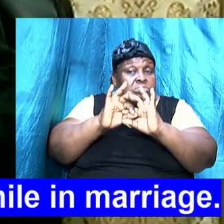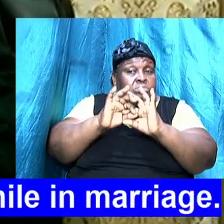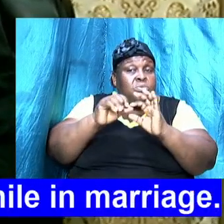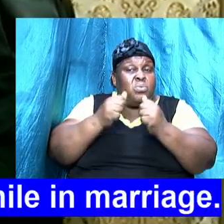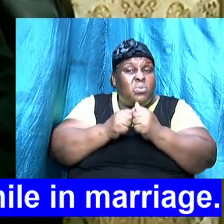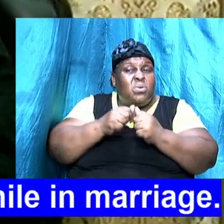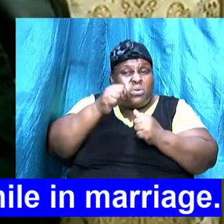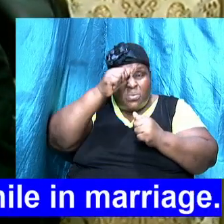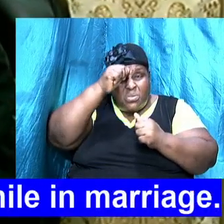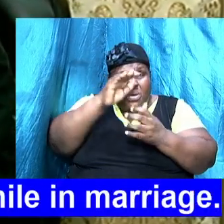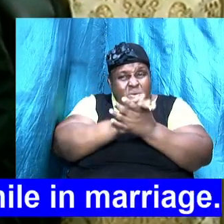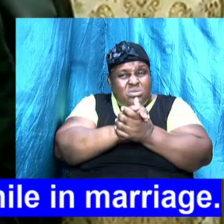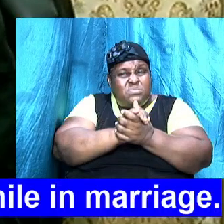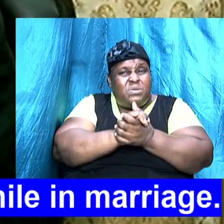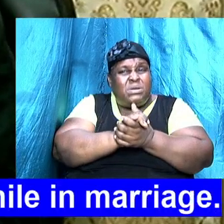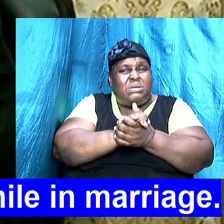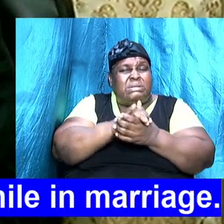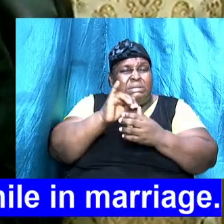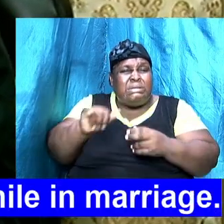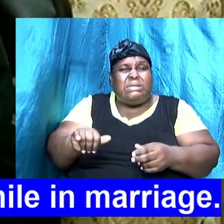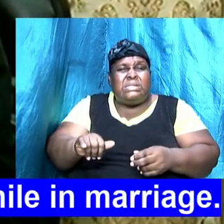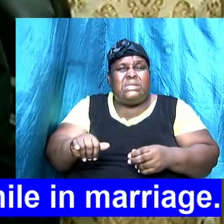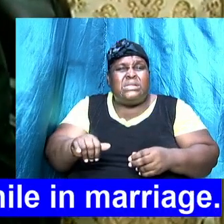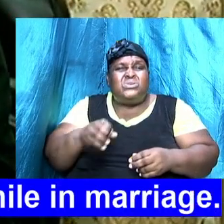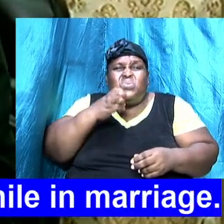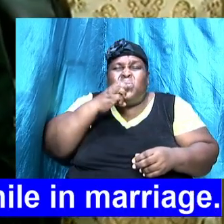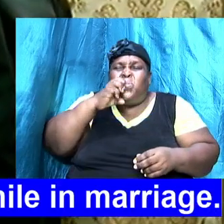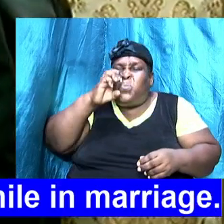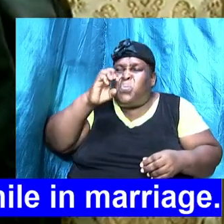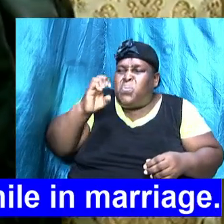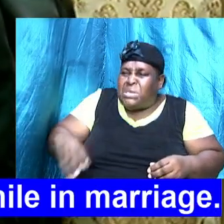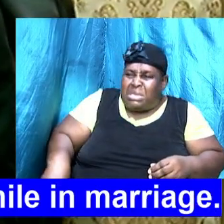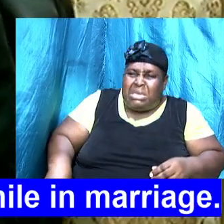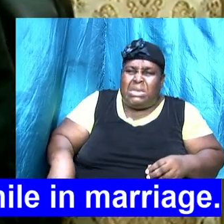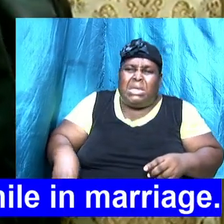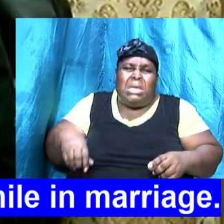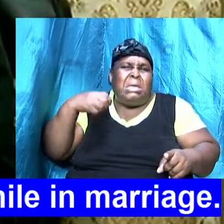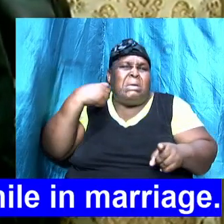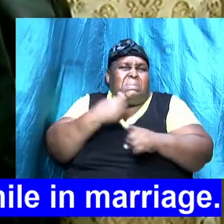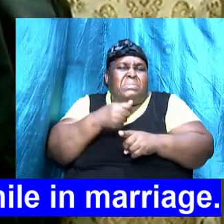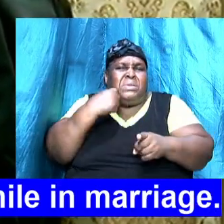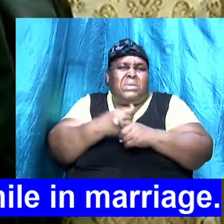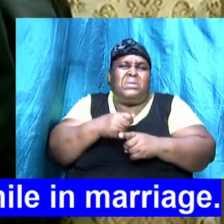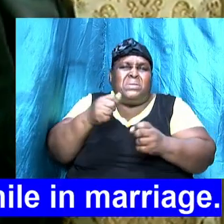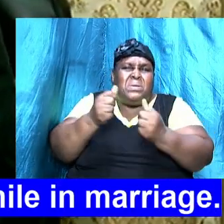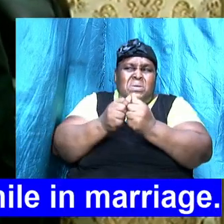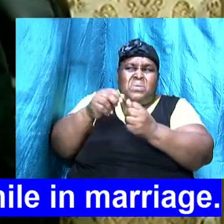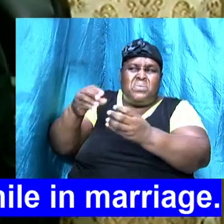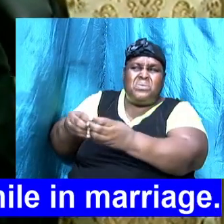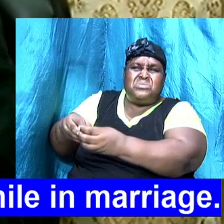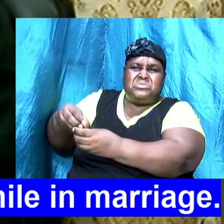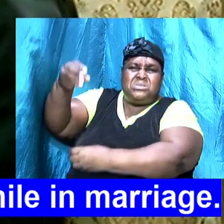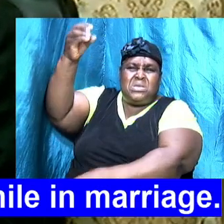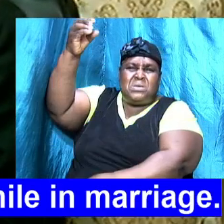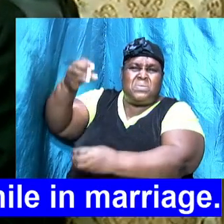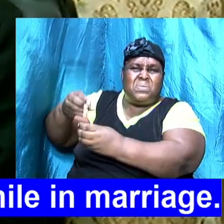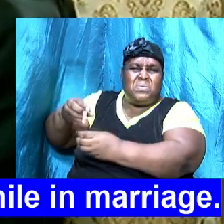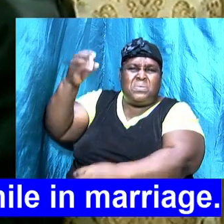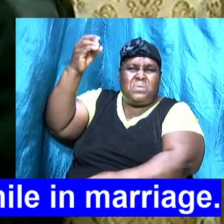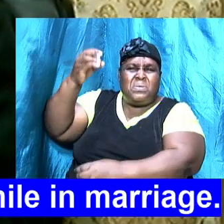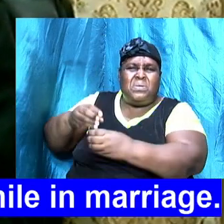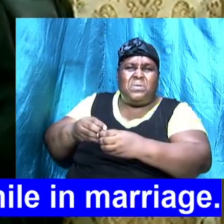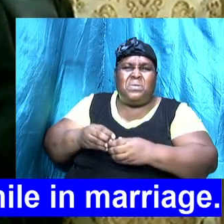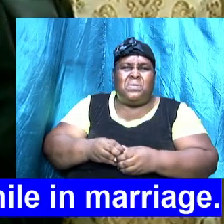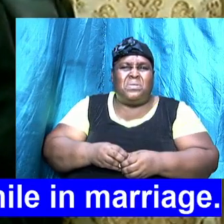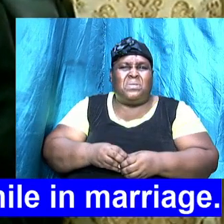with a husband that is abusive physically, that beat her with stick, that threaten her